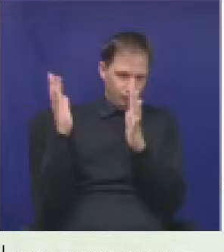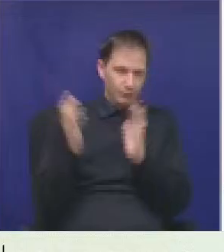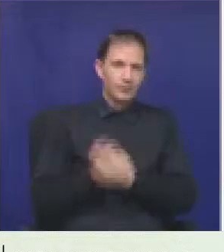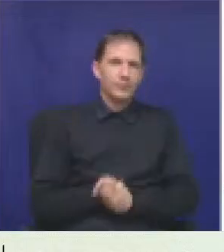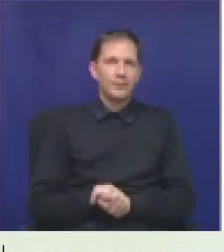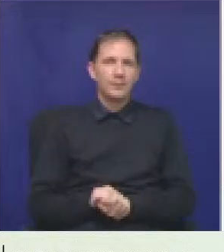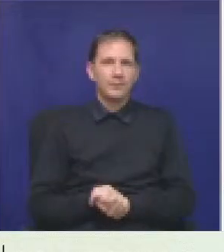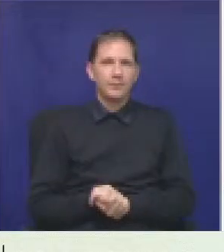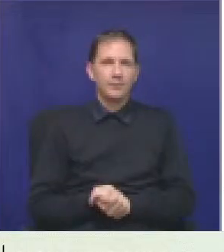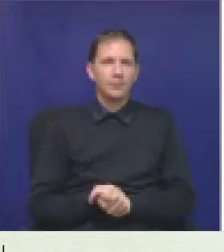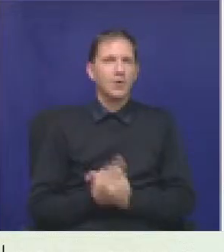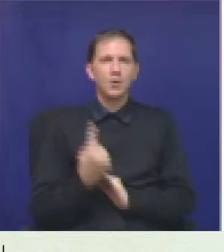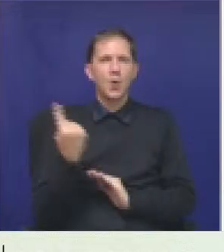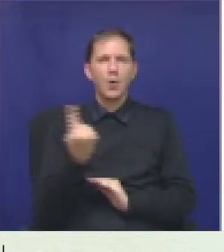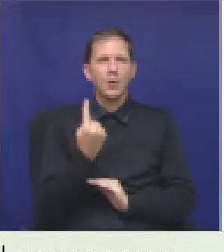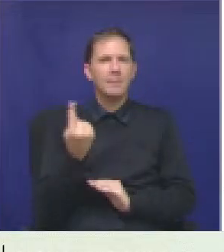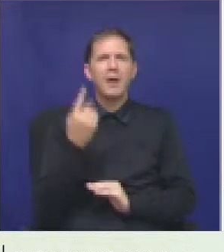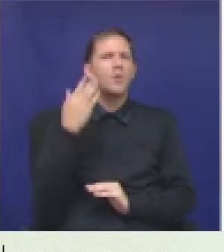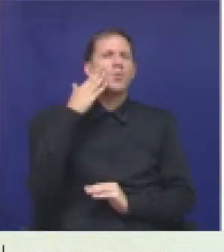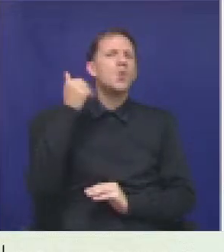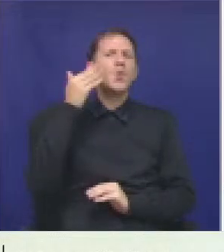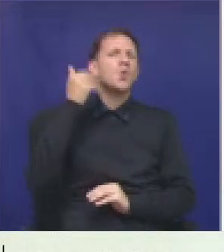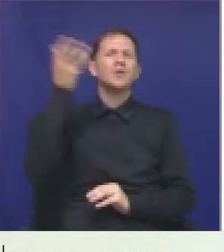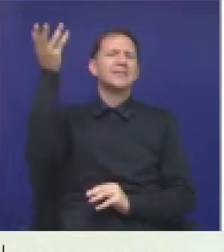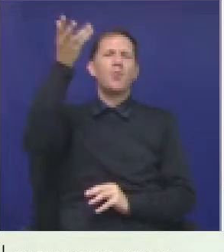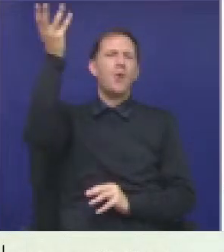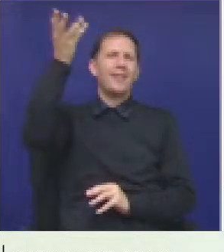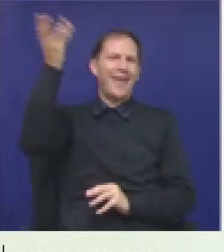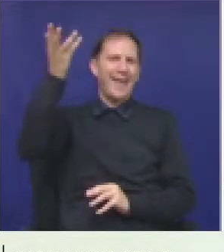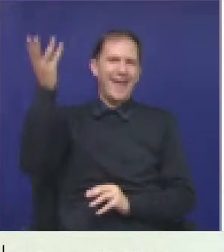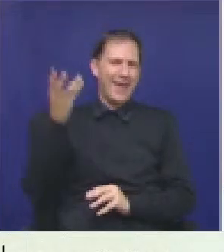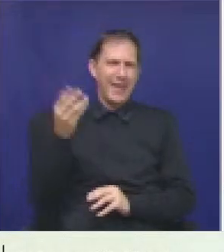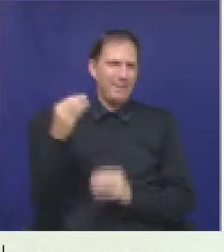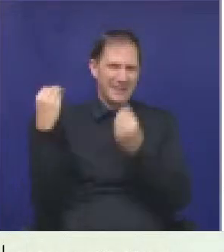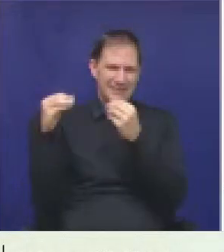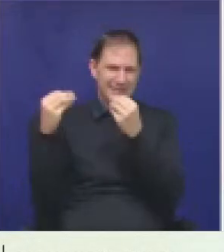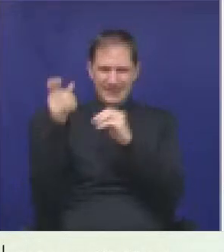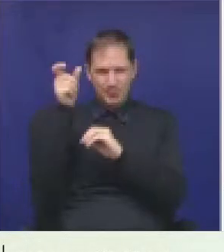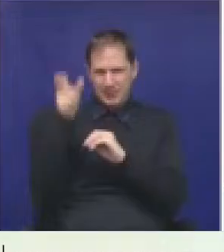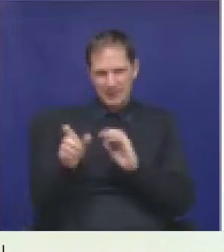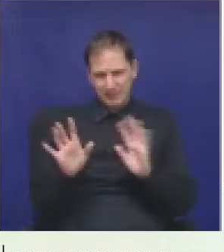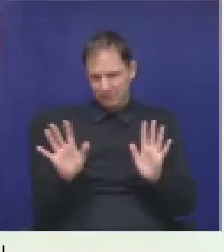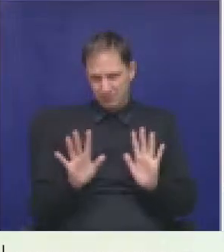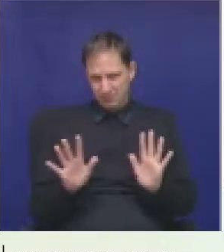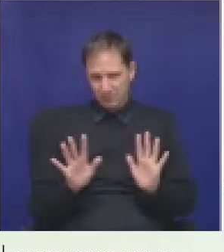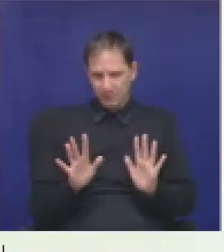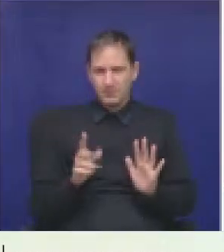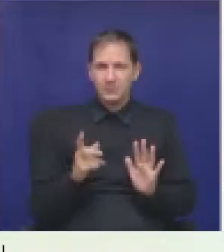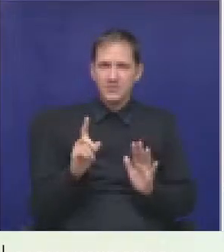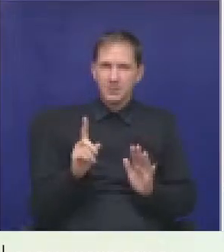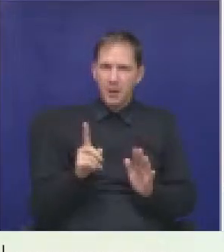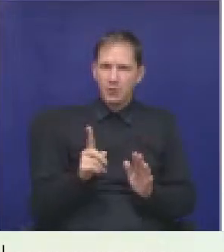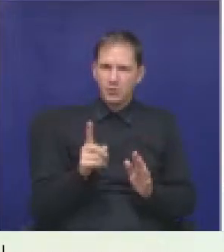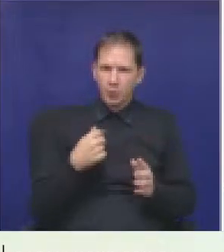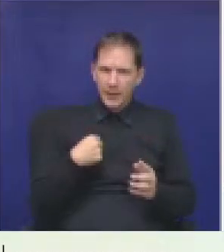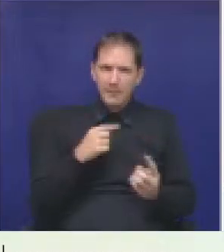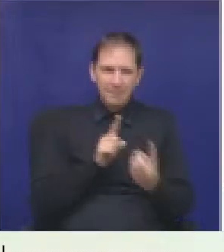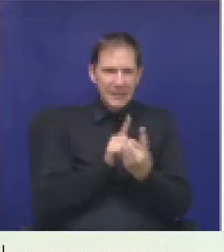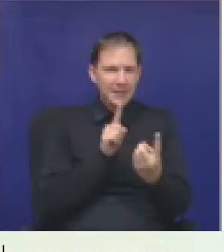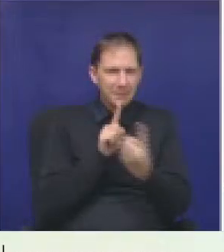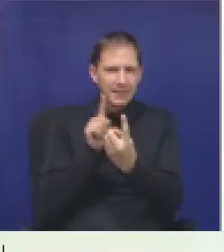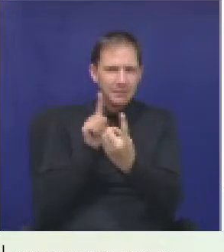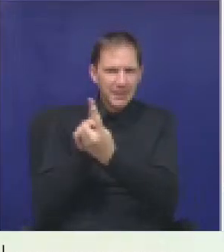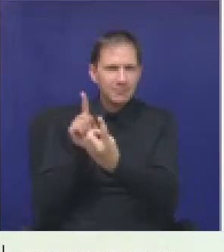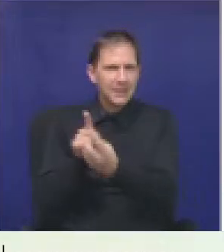So it's not just about some mlungu there, some business person there. It's about meeting with everybody as part of what I